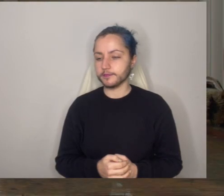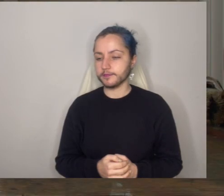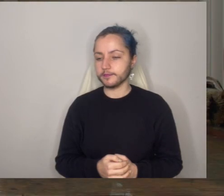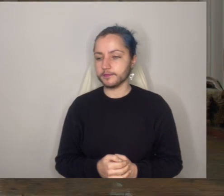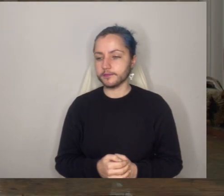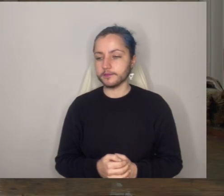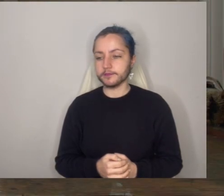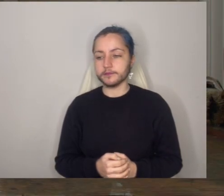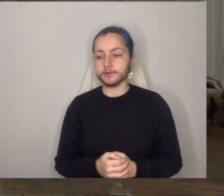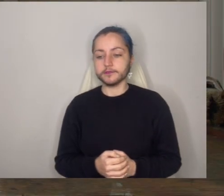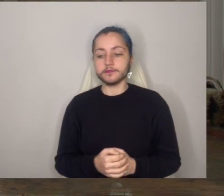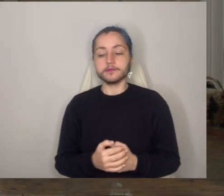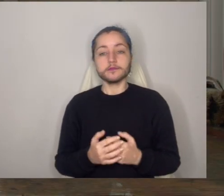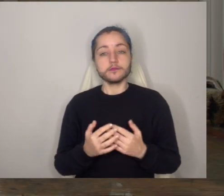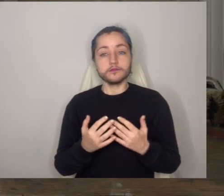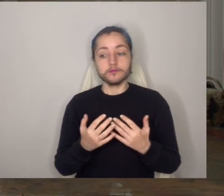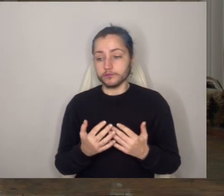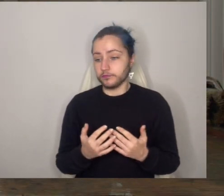and